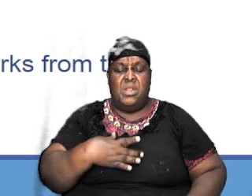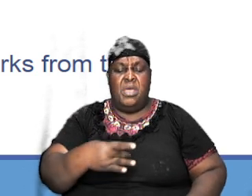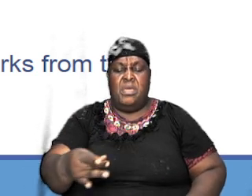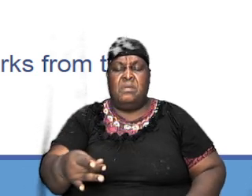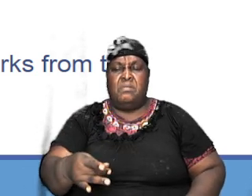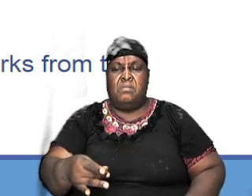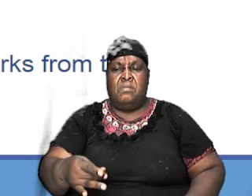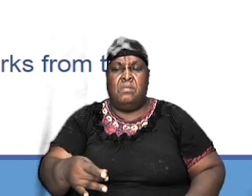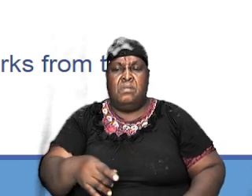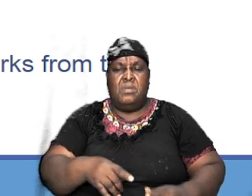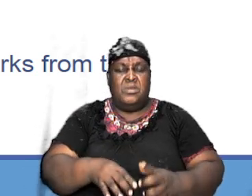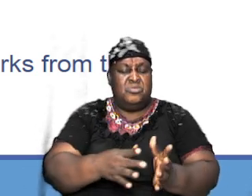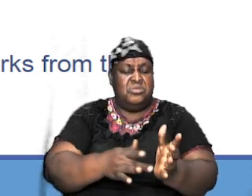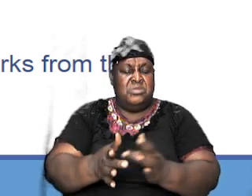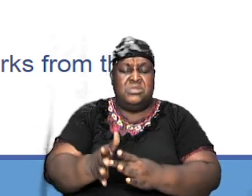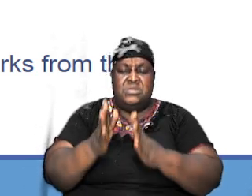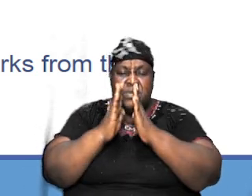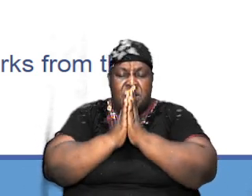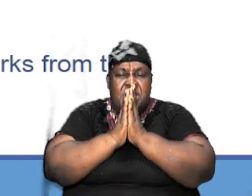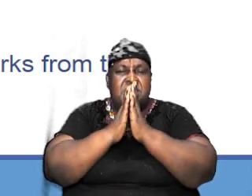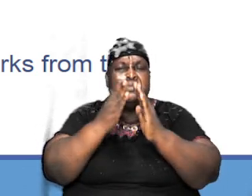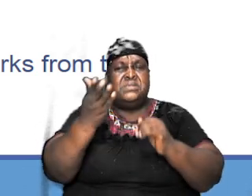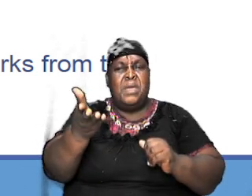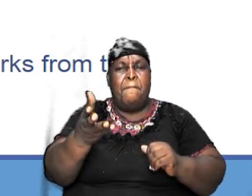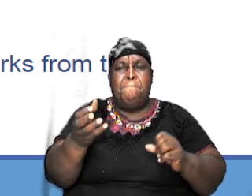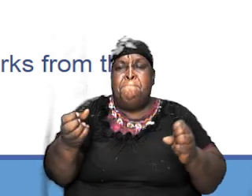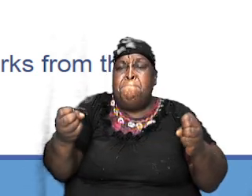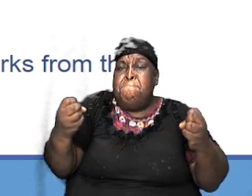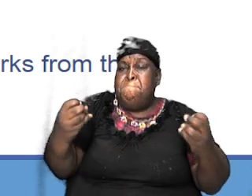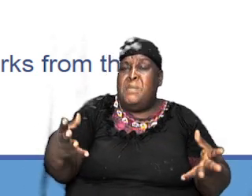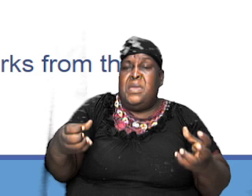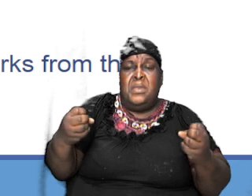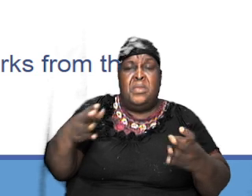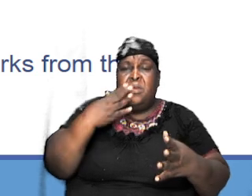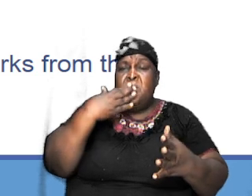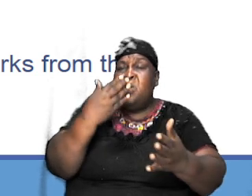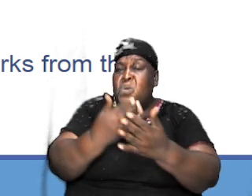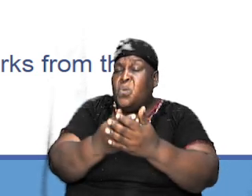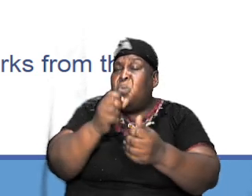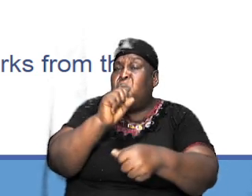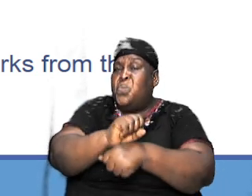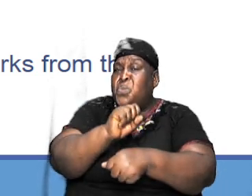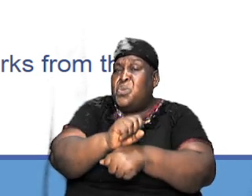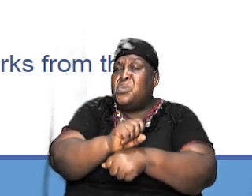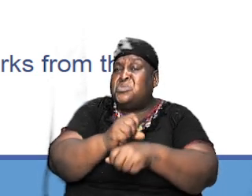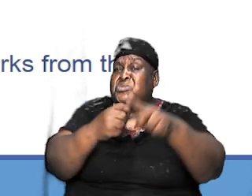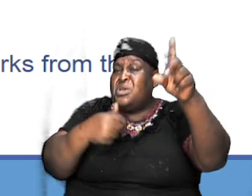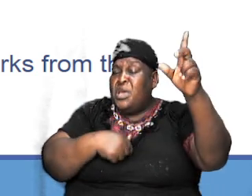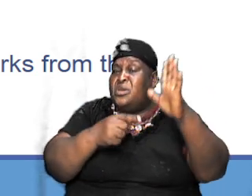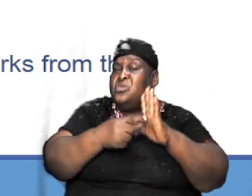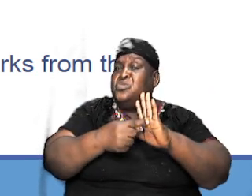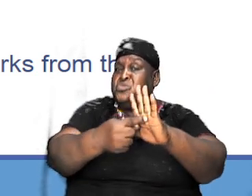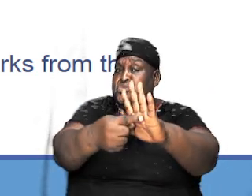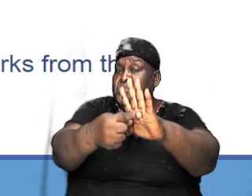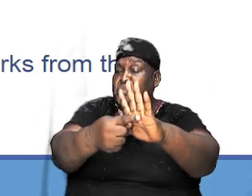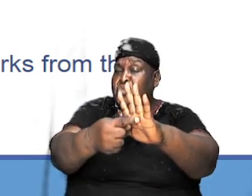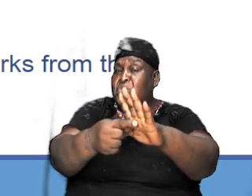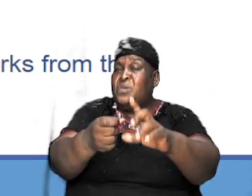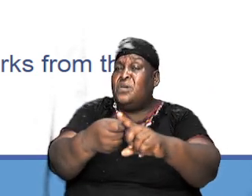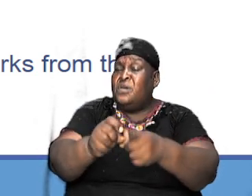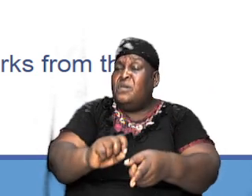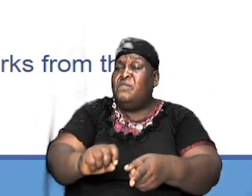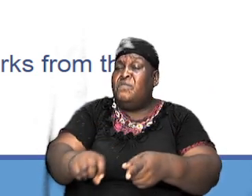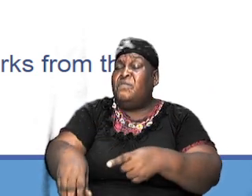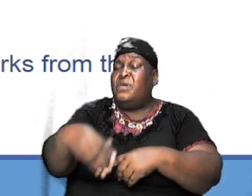when Jesus asks them, he said, many good works have I showed you from the